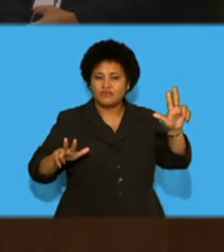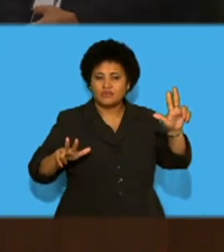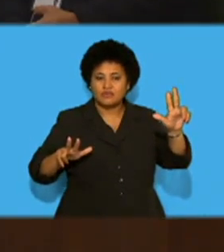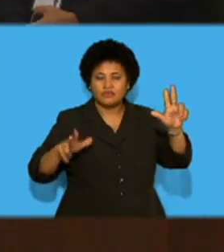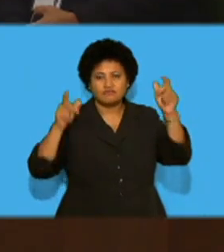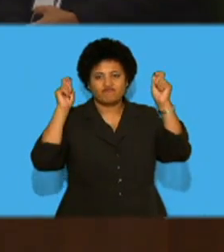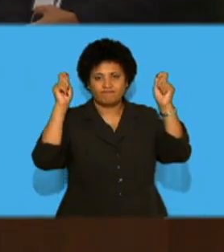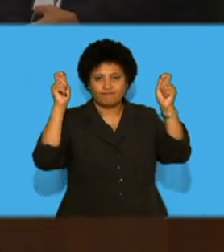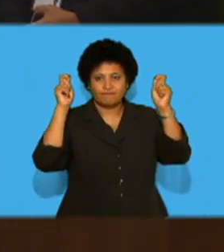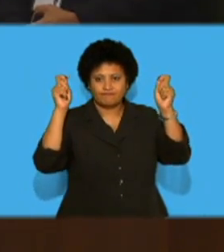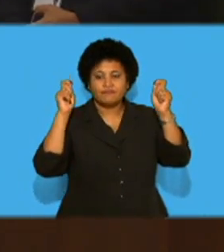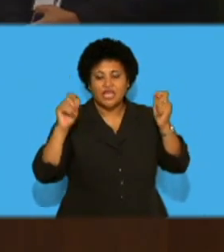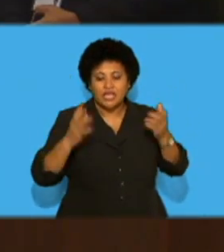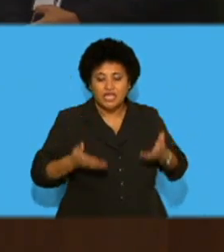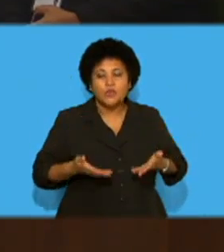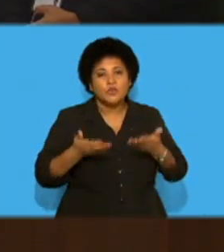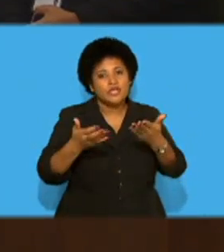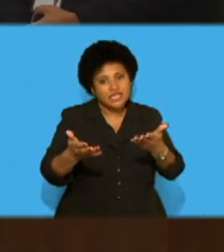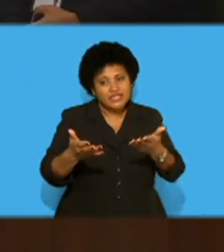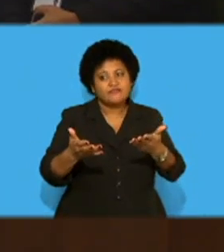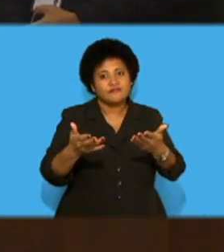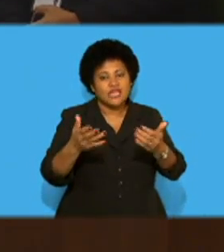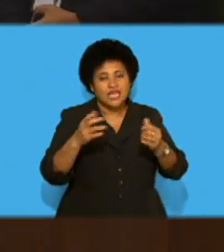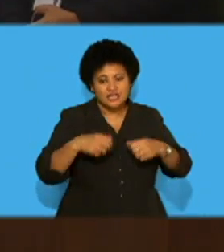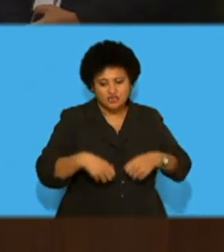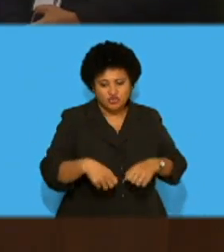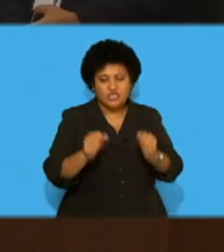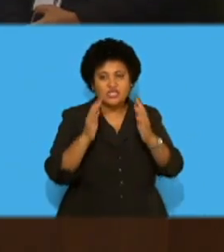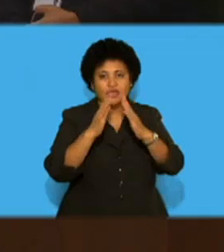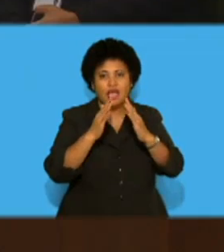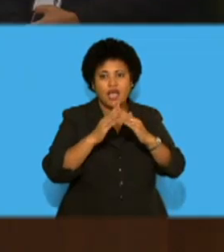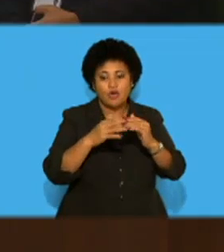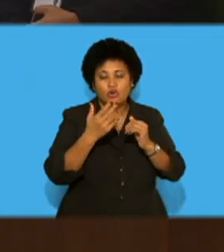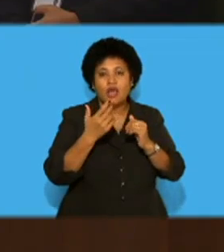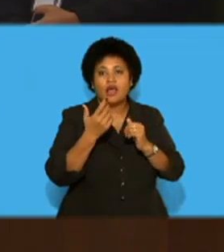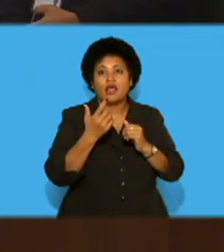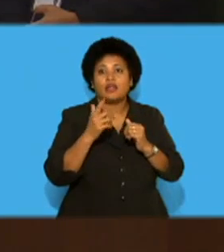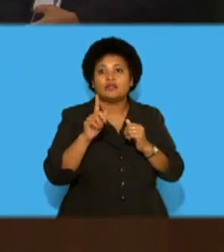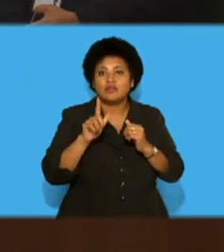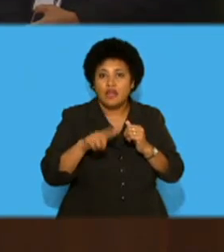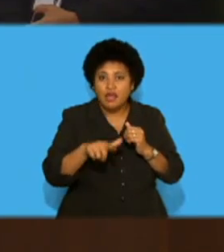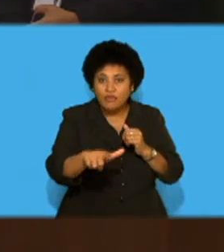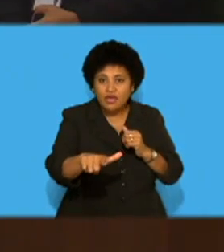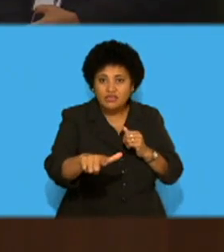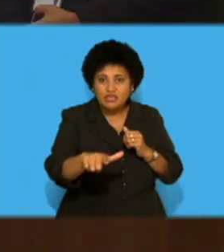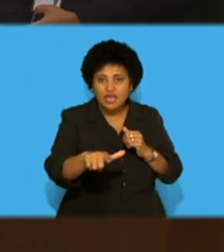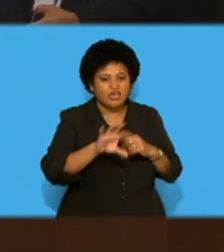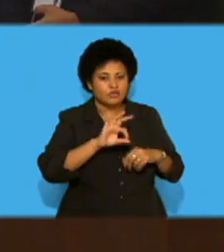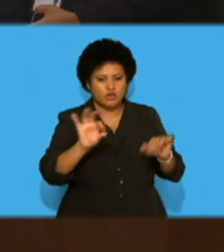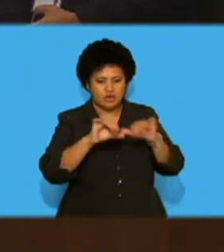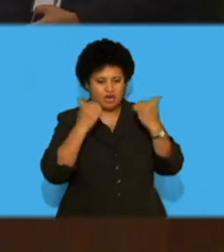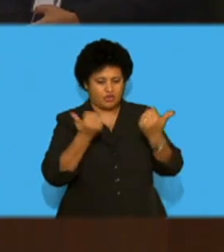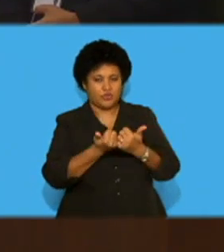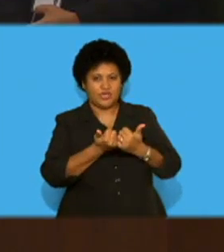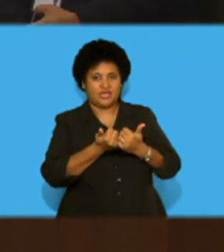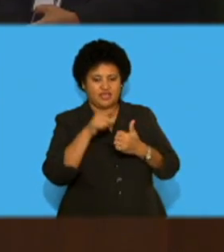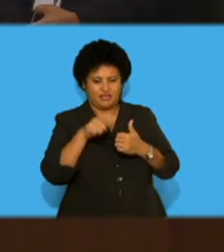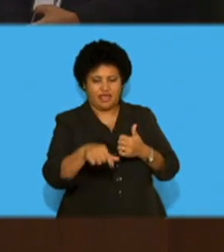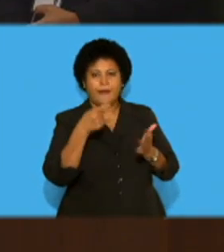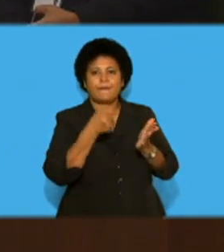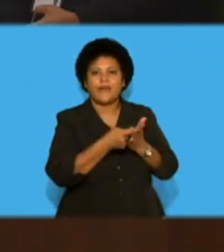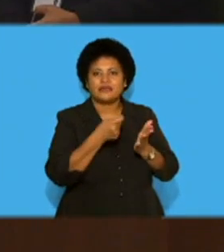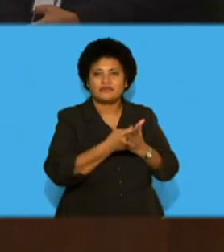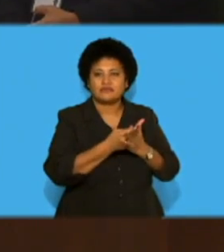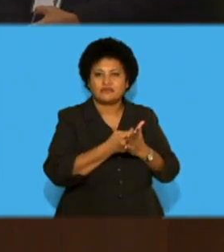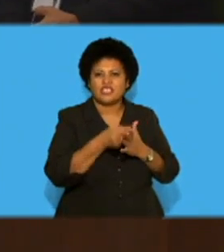has been issued to them. They'll be marching through the streets of Lambasa, we understand, objecting to this payment.